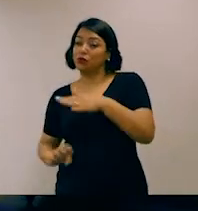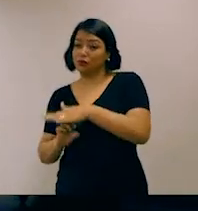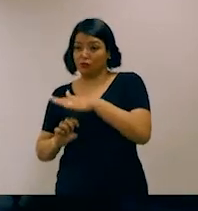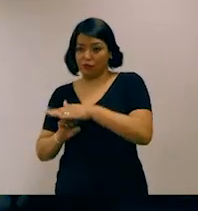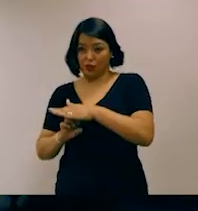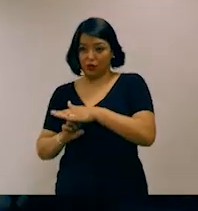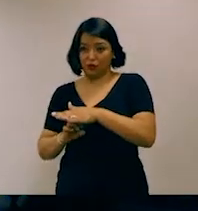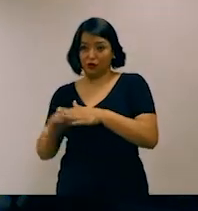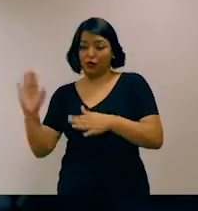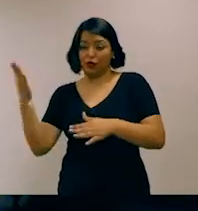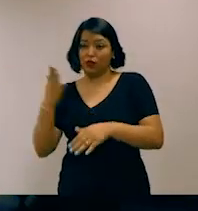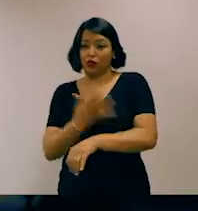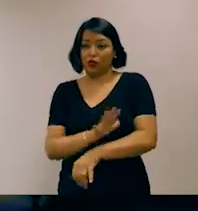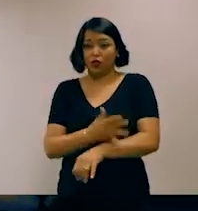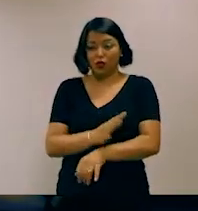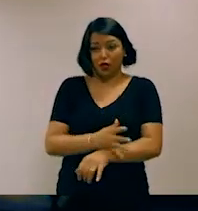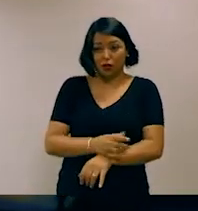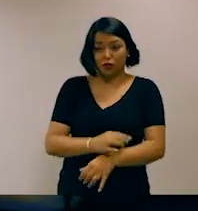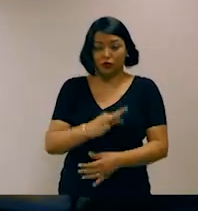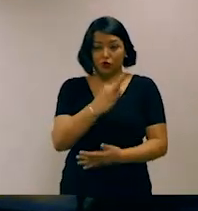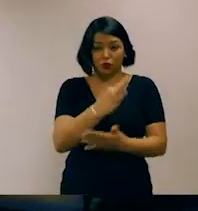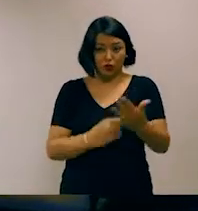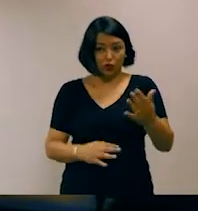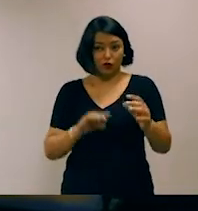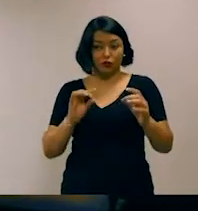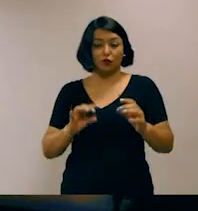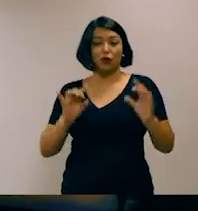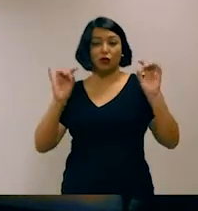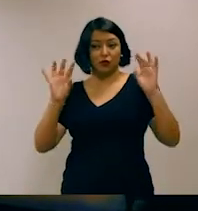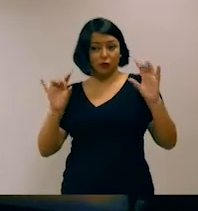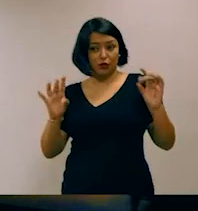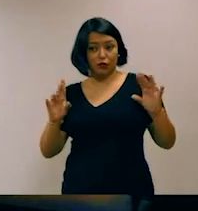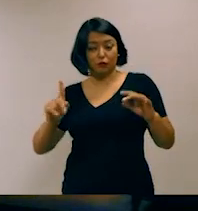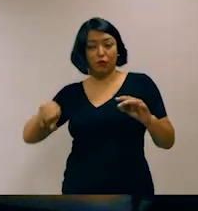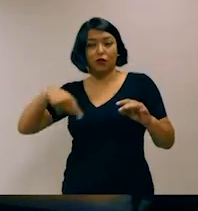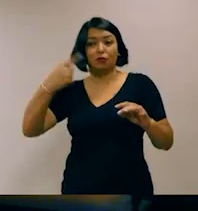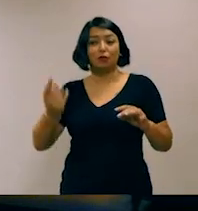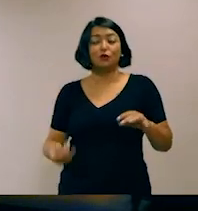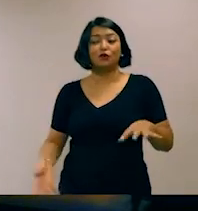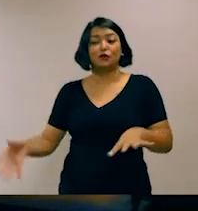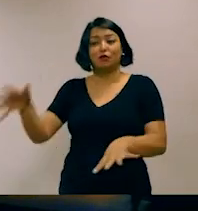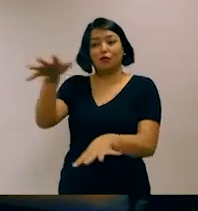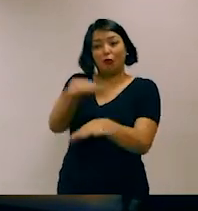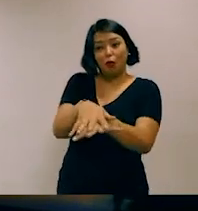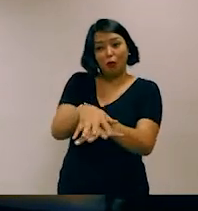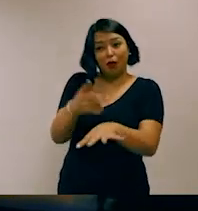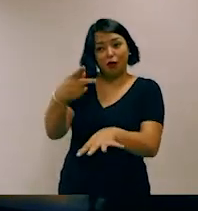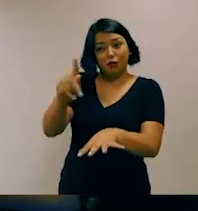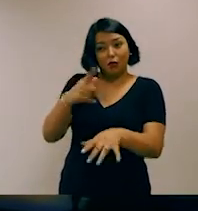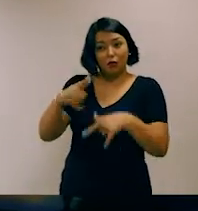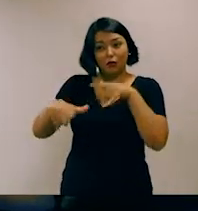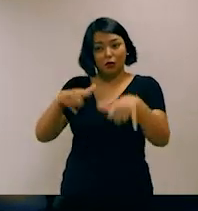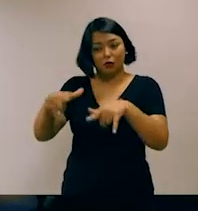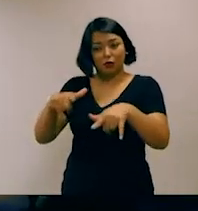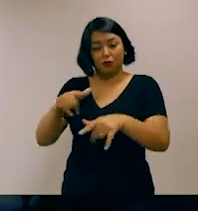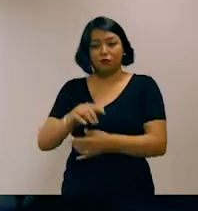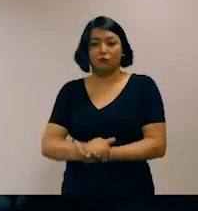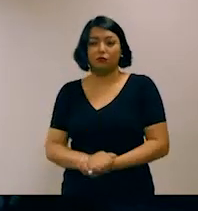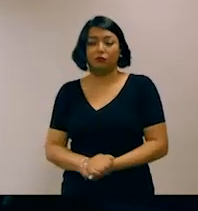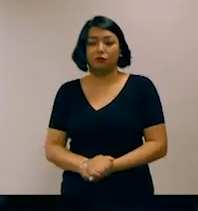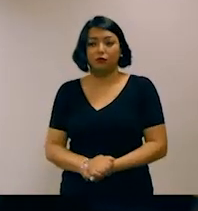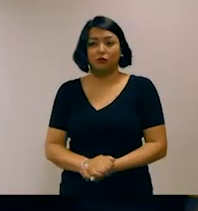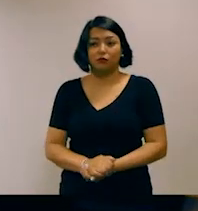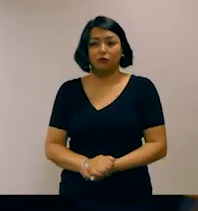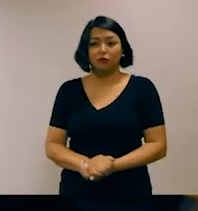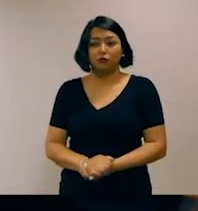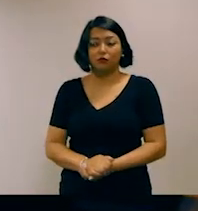train them. And the body of the text can be used so that you can apply to your field of